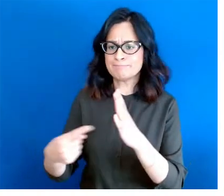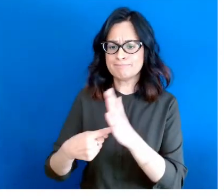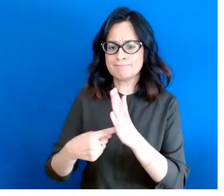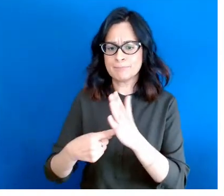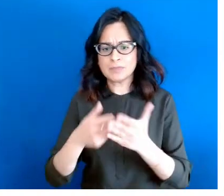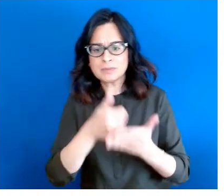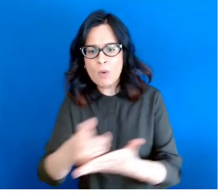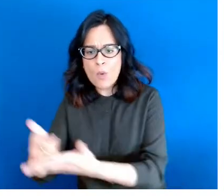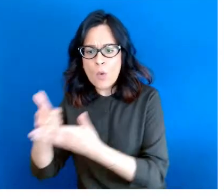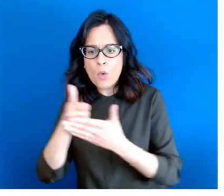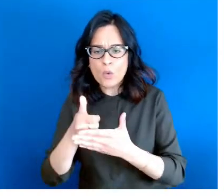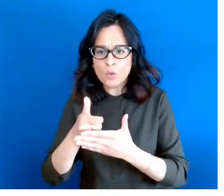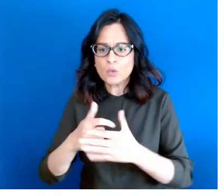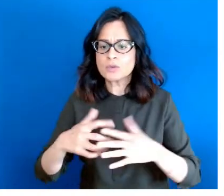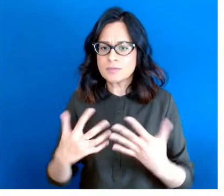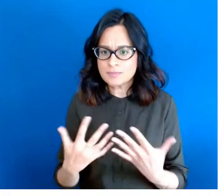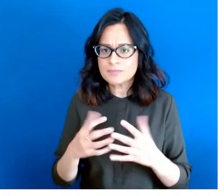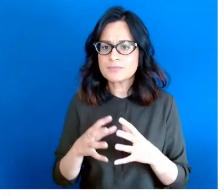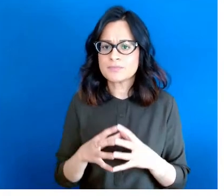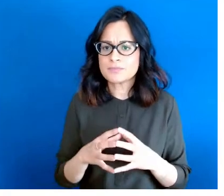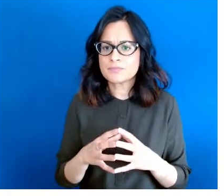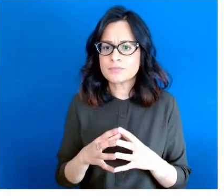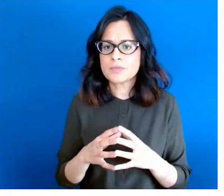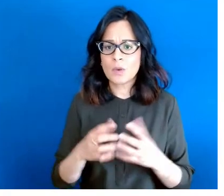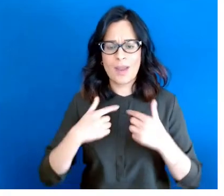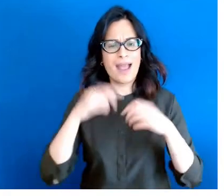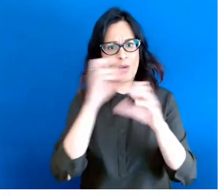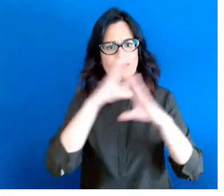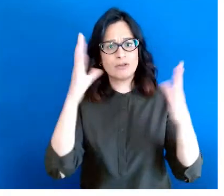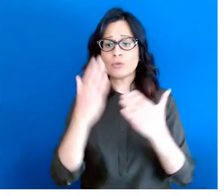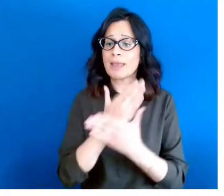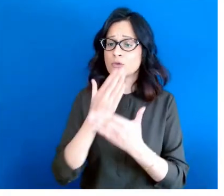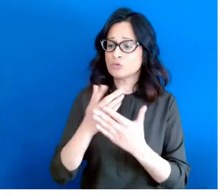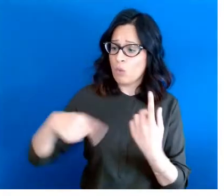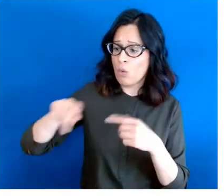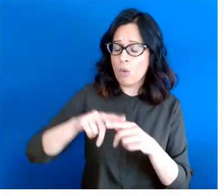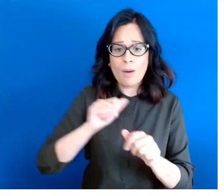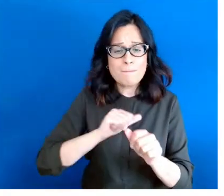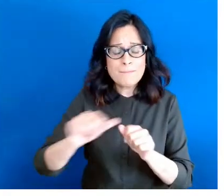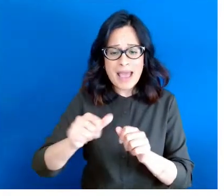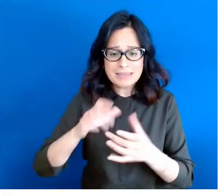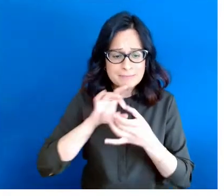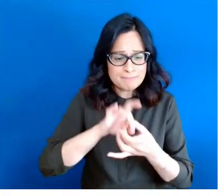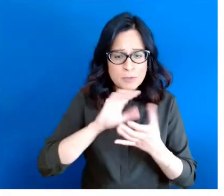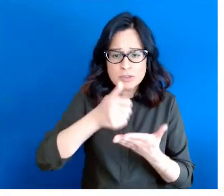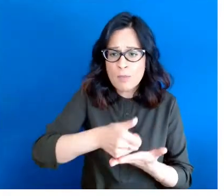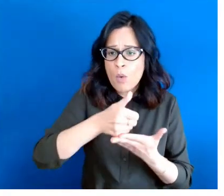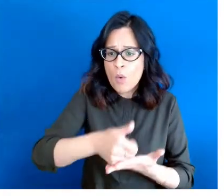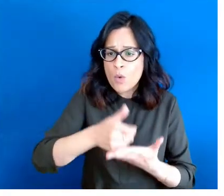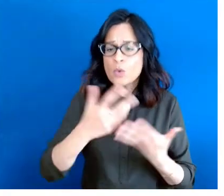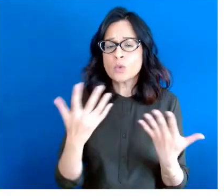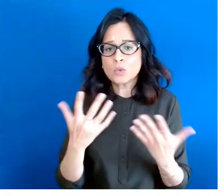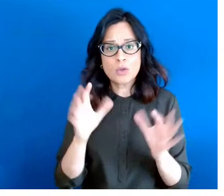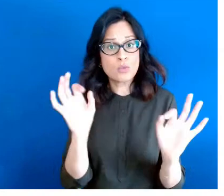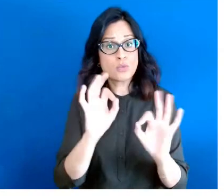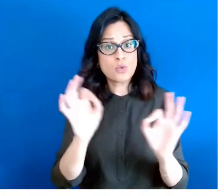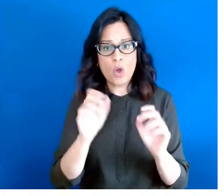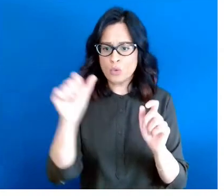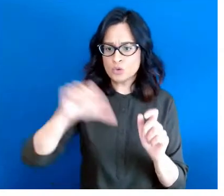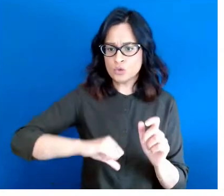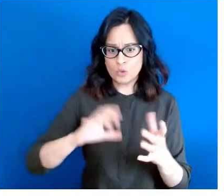Allergy UK's vision is for everyone affected by allergy to receive the best possible care and support, that no one should die of